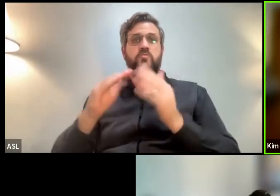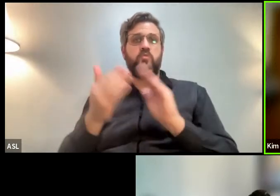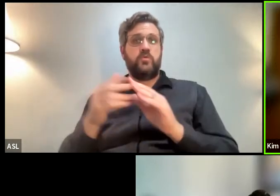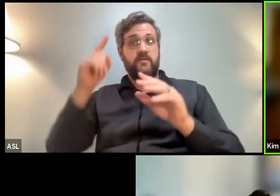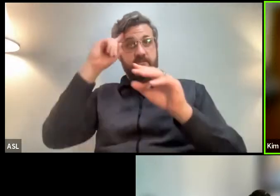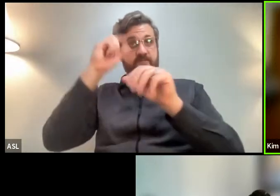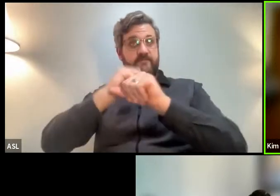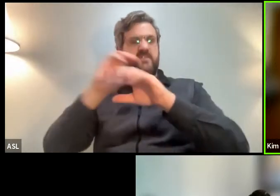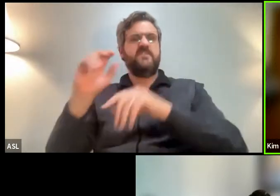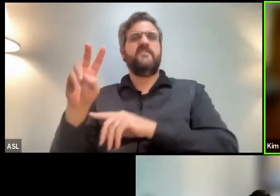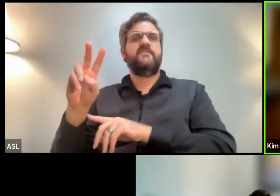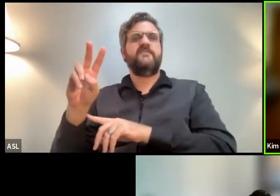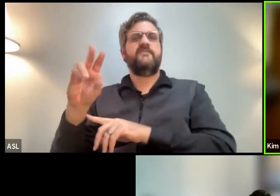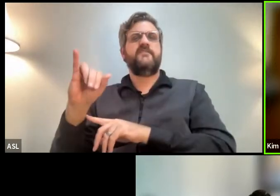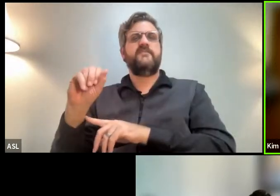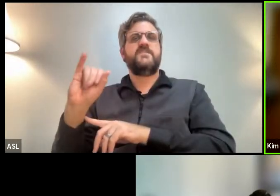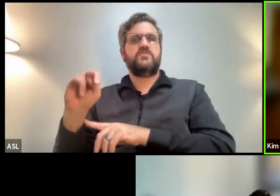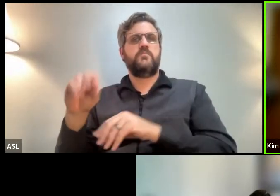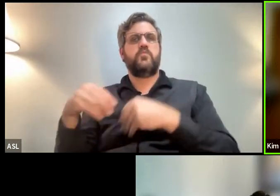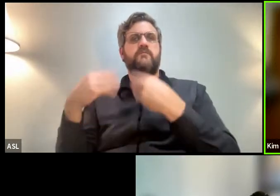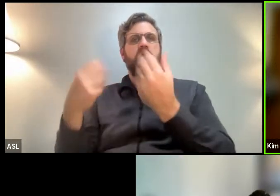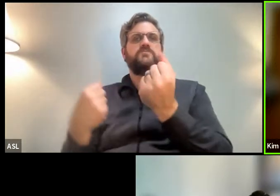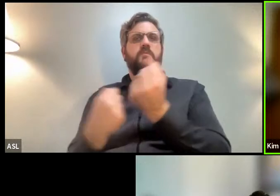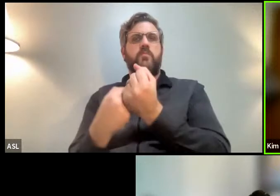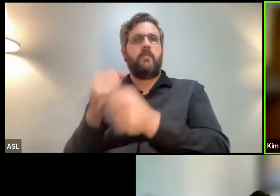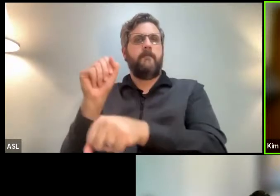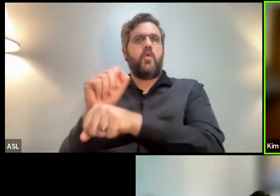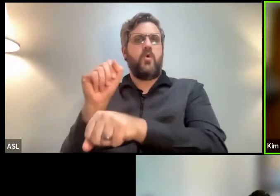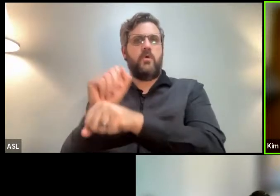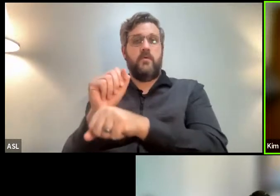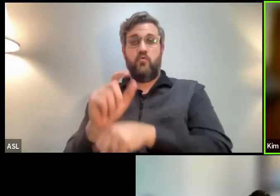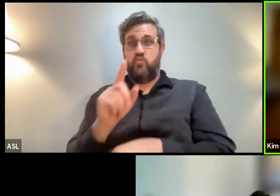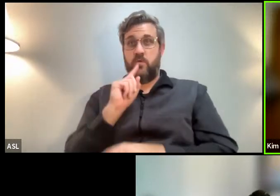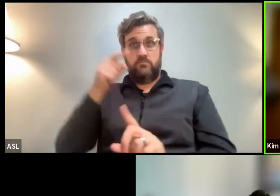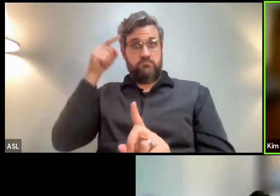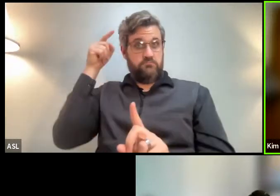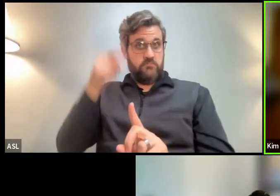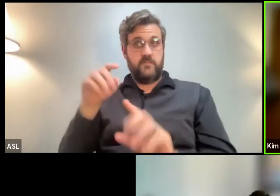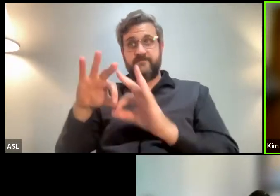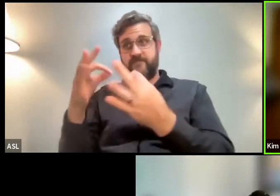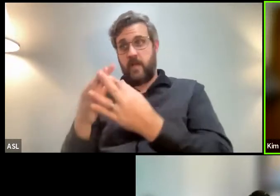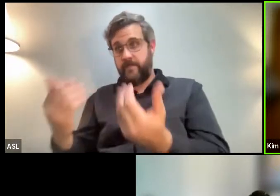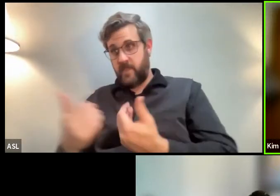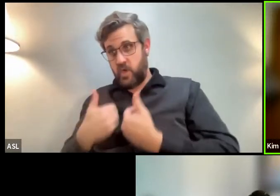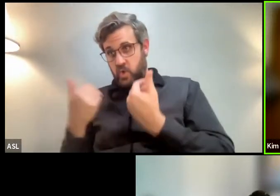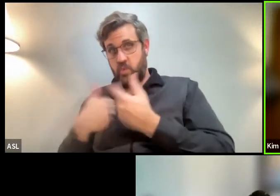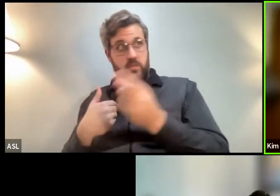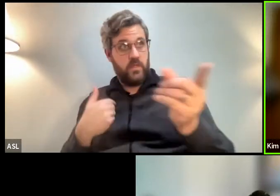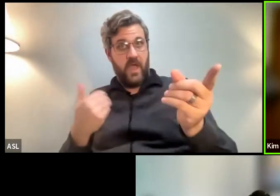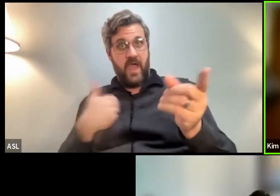So really it's about us connecting families and youth to different resources.